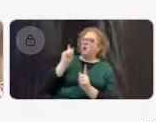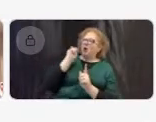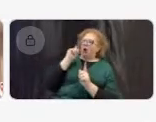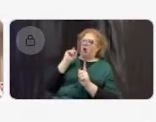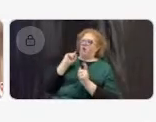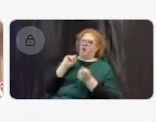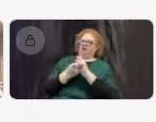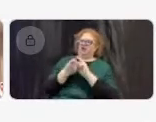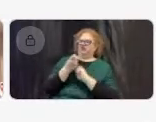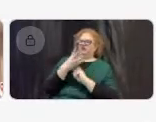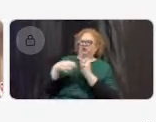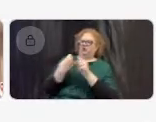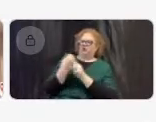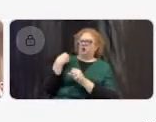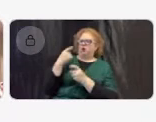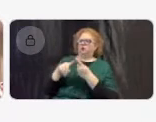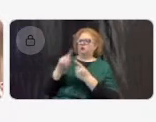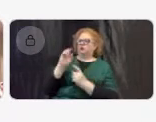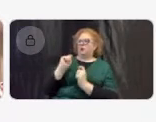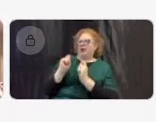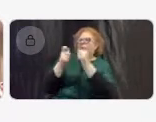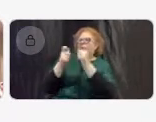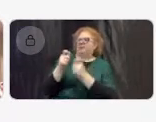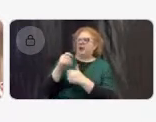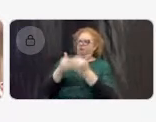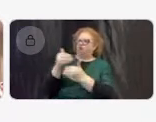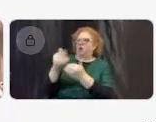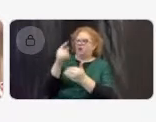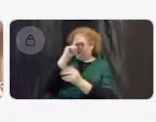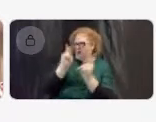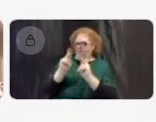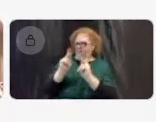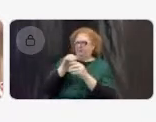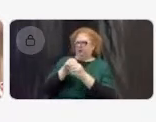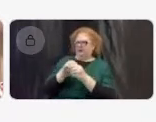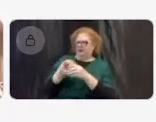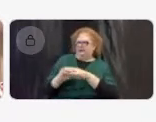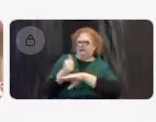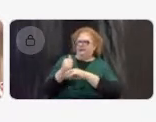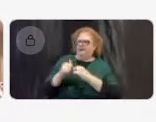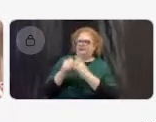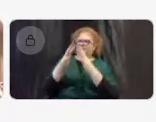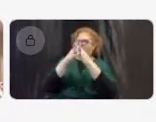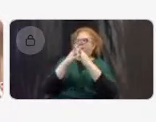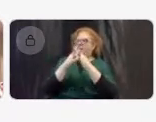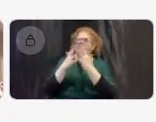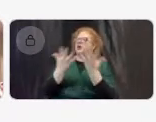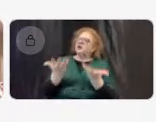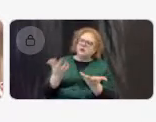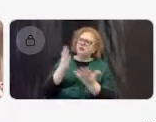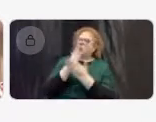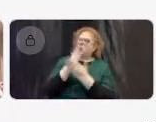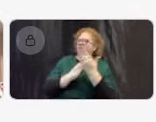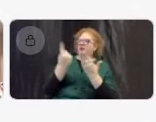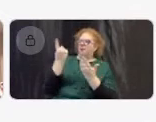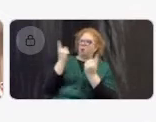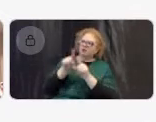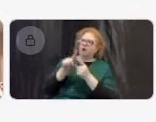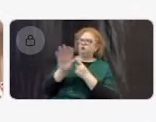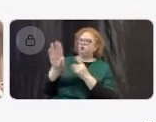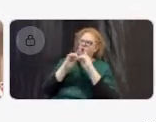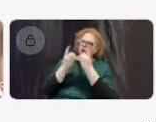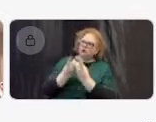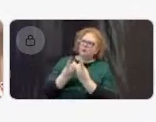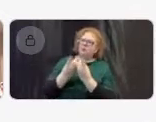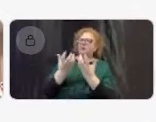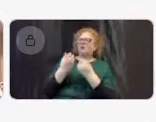processes for people on development. If somebody comes to you or to your department and wants to make some